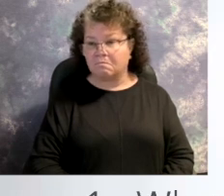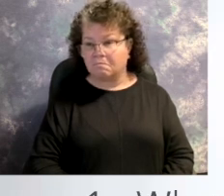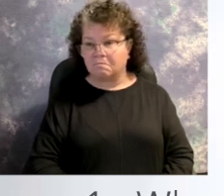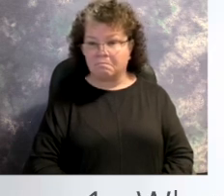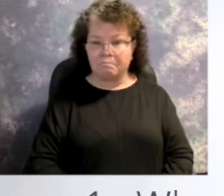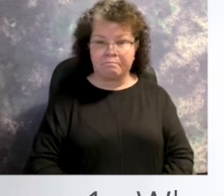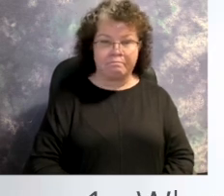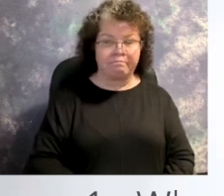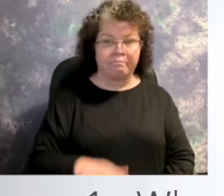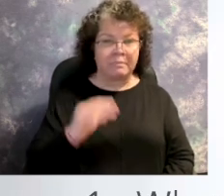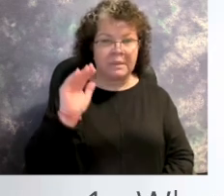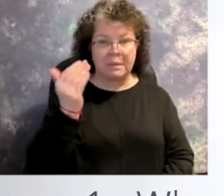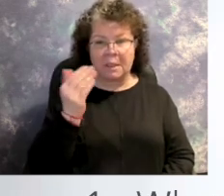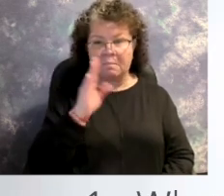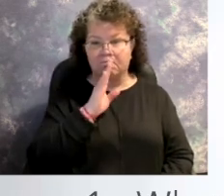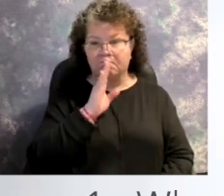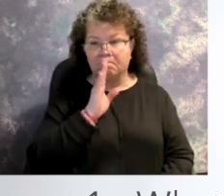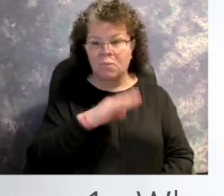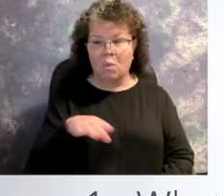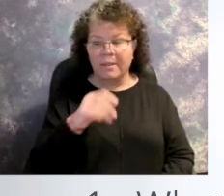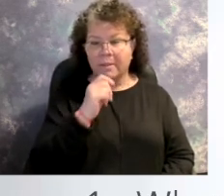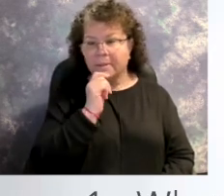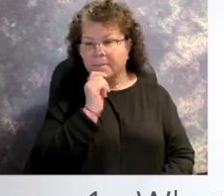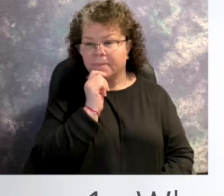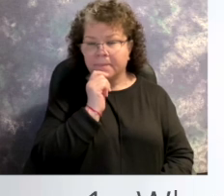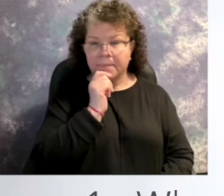And if there's no questions regarding that,